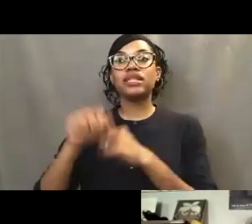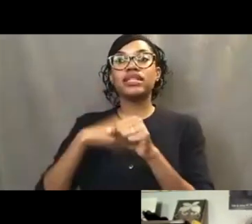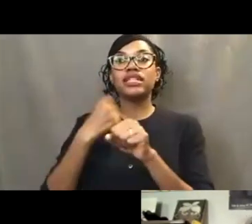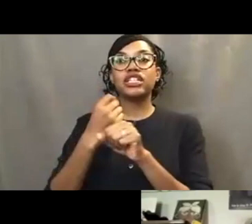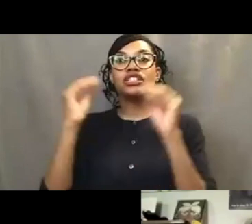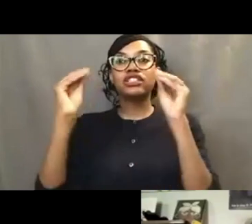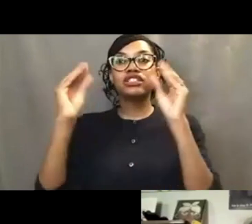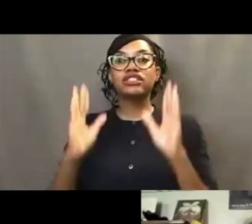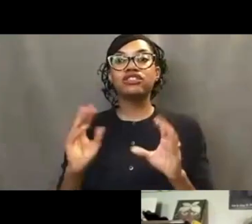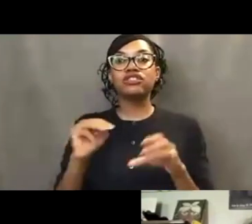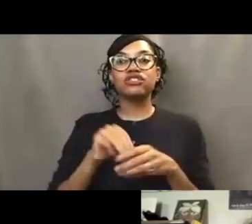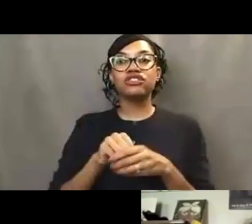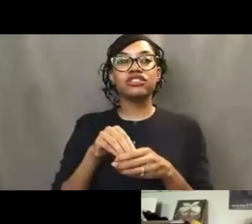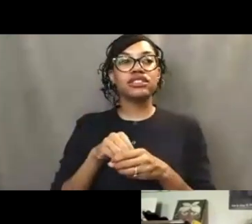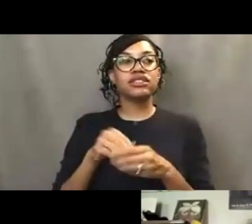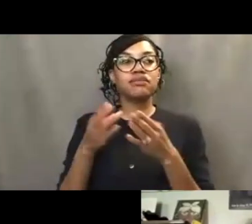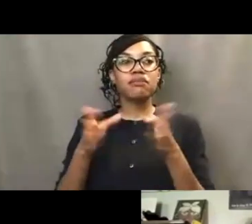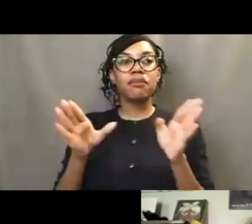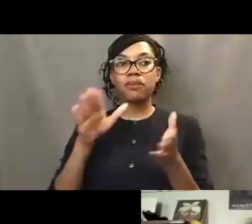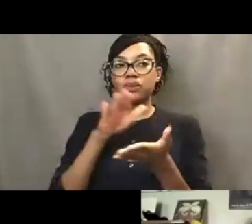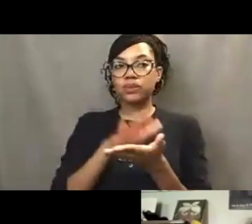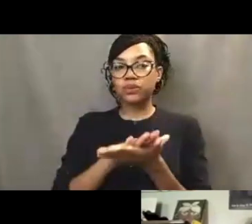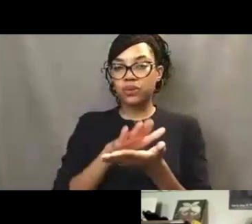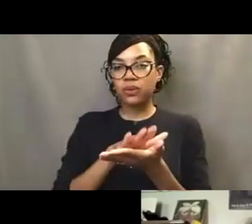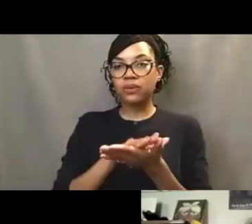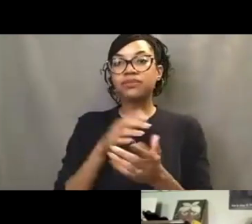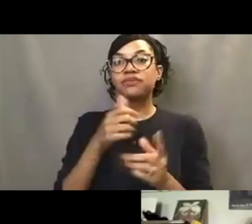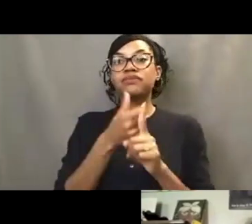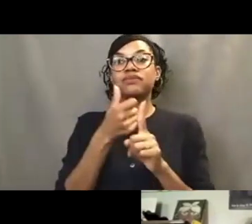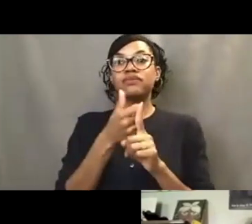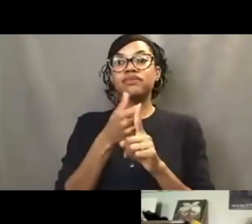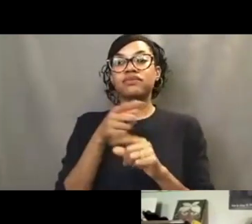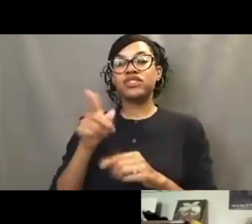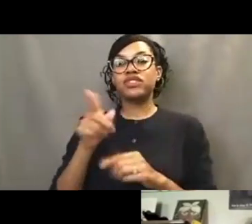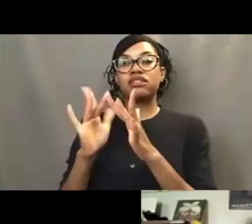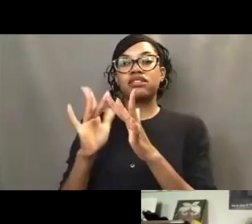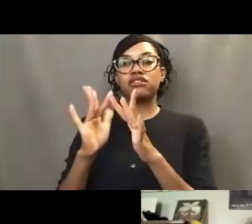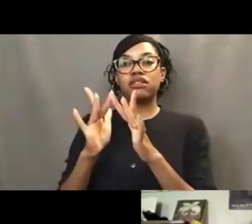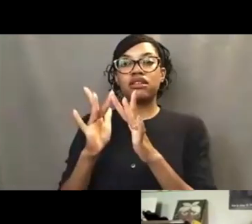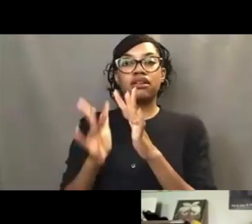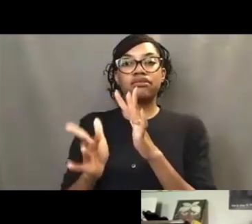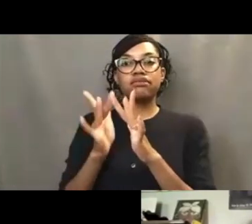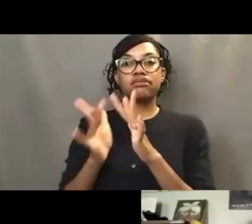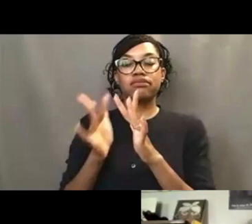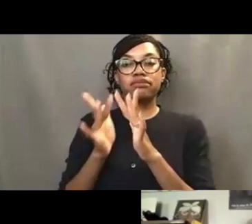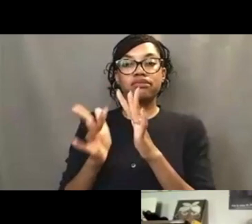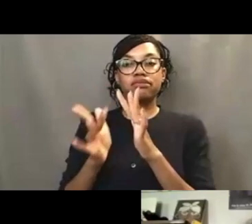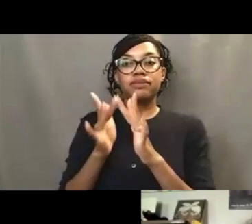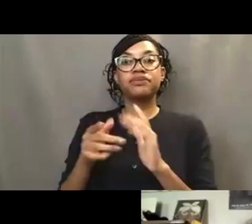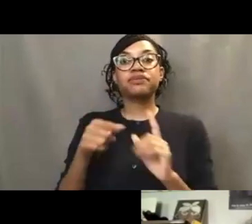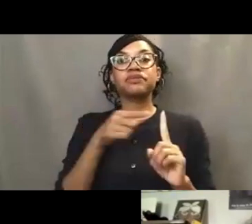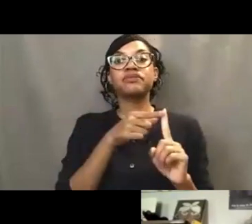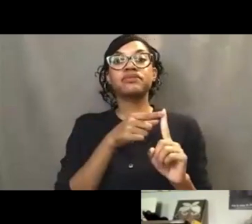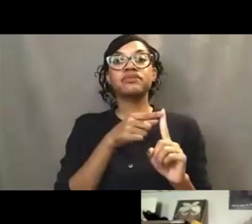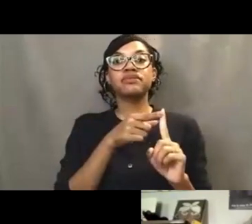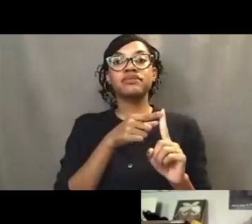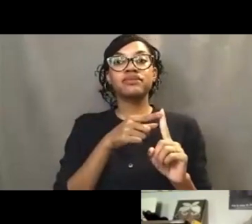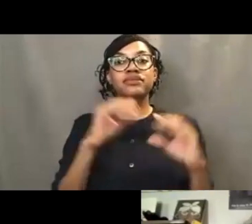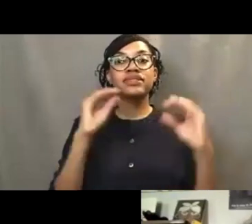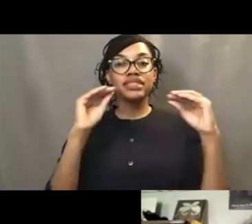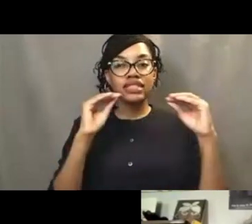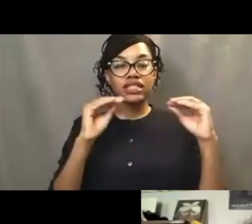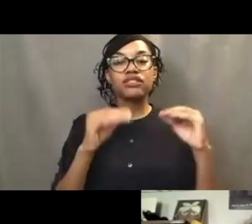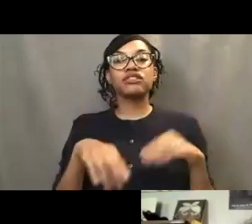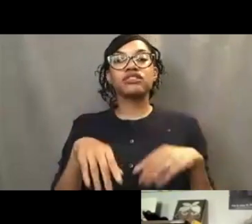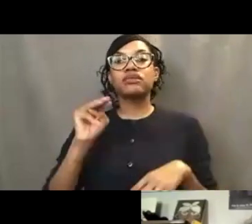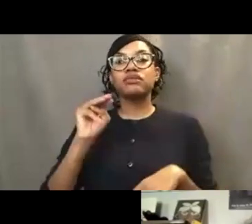Public Schools, and she serves as a vice president at the Milwaukee Teachers Education Association and is